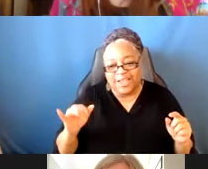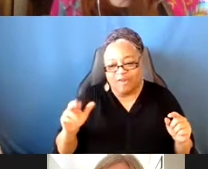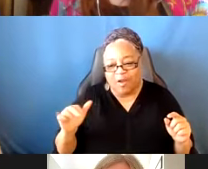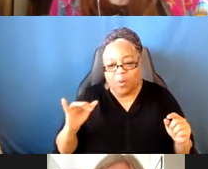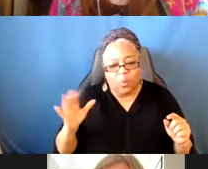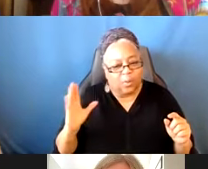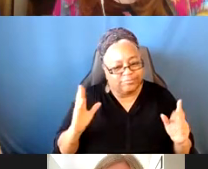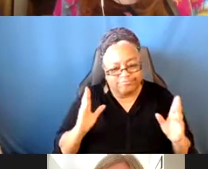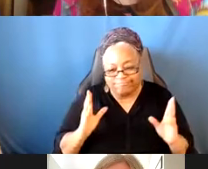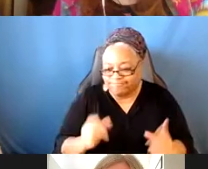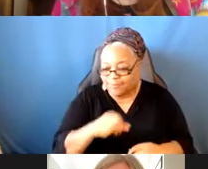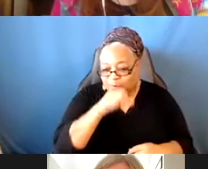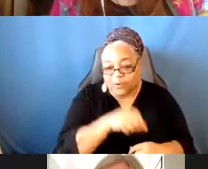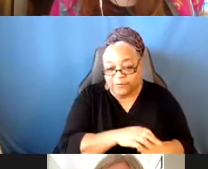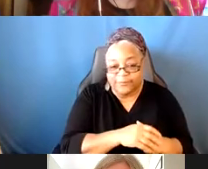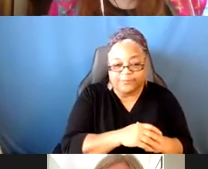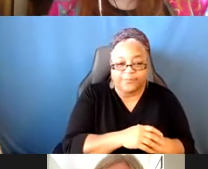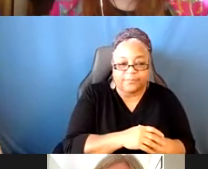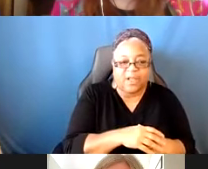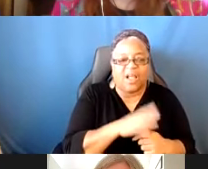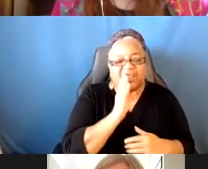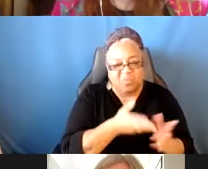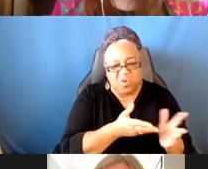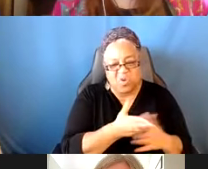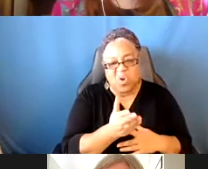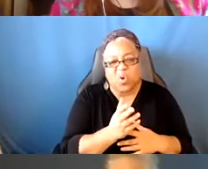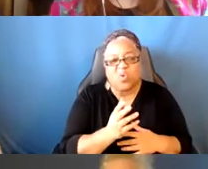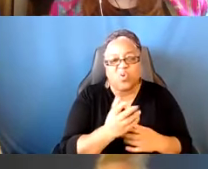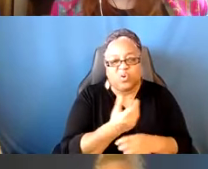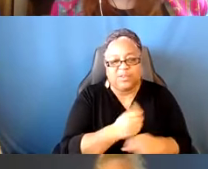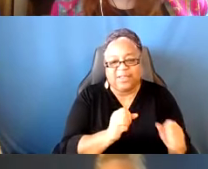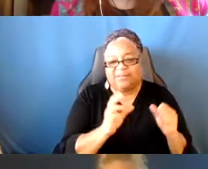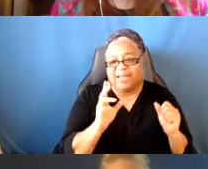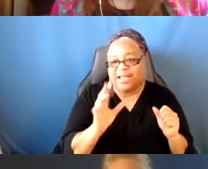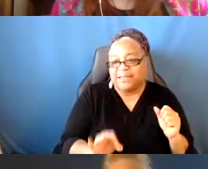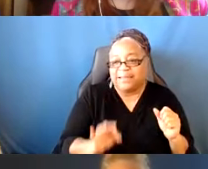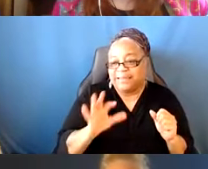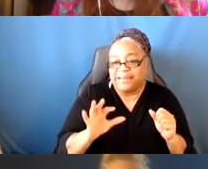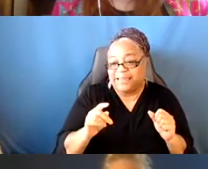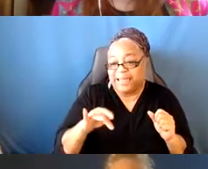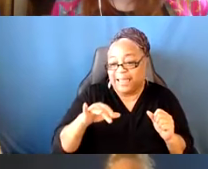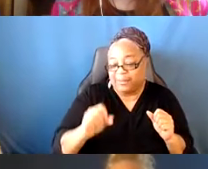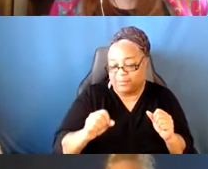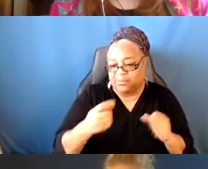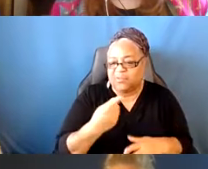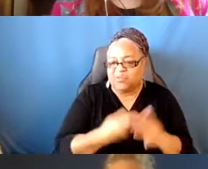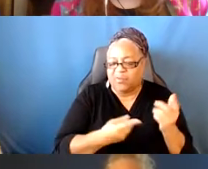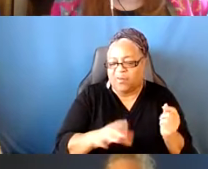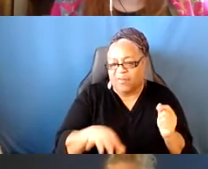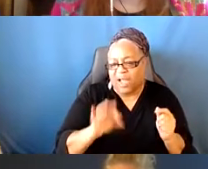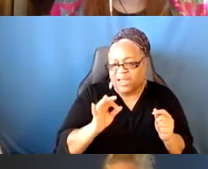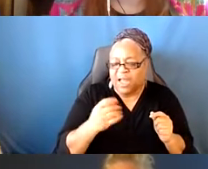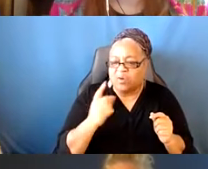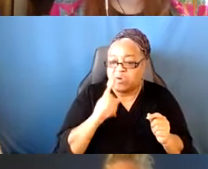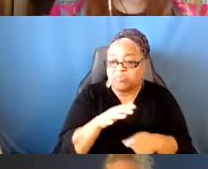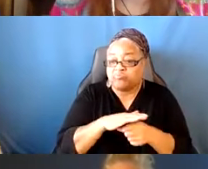Then we'll run through safety tips with her, figure out what she can do in her neighborhood.